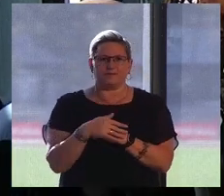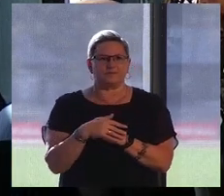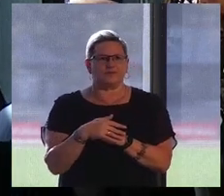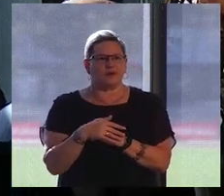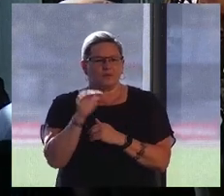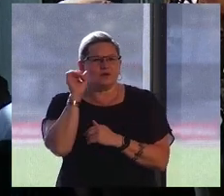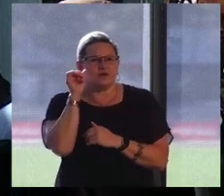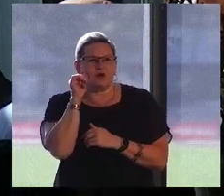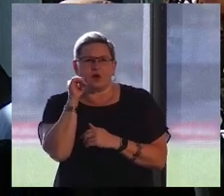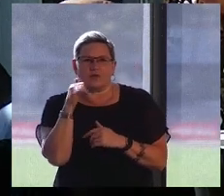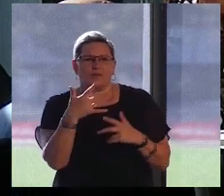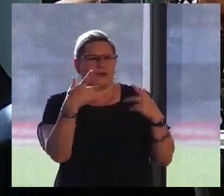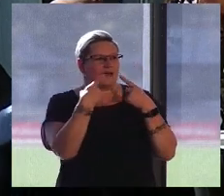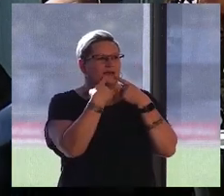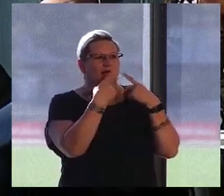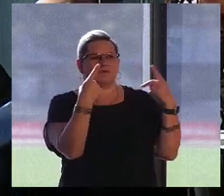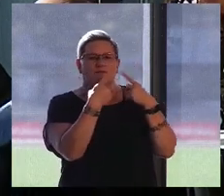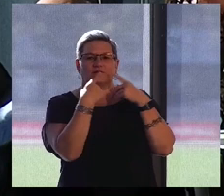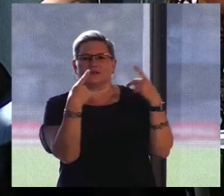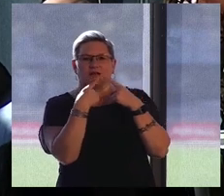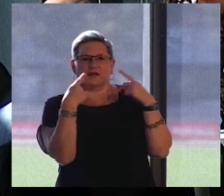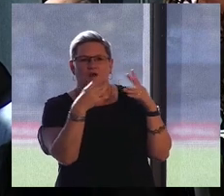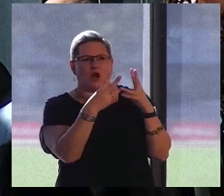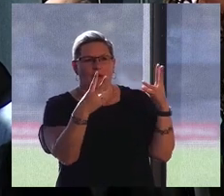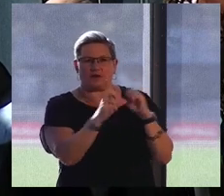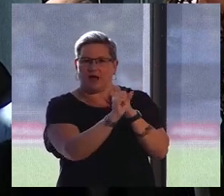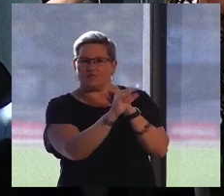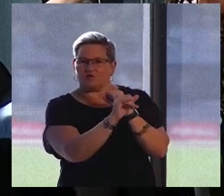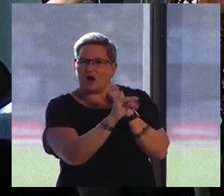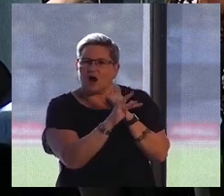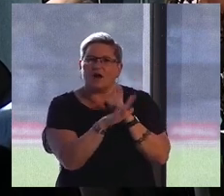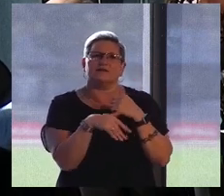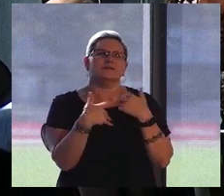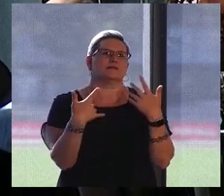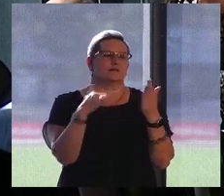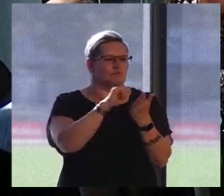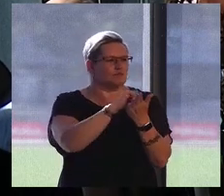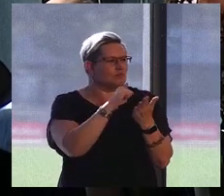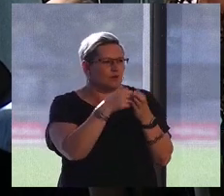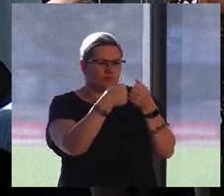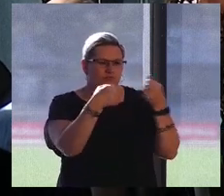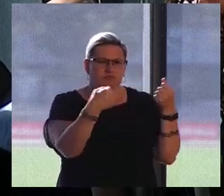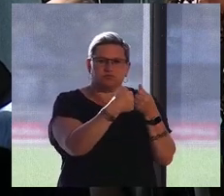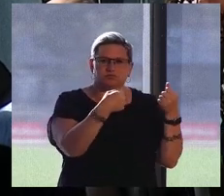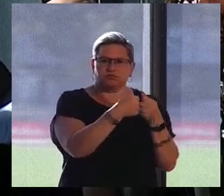about climate, lots of stuff in the press. There was an announcement about a grassland eelas dragon in The Age